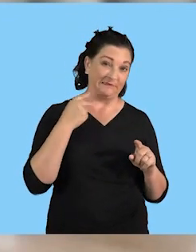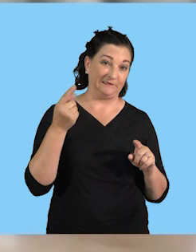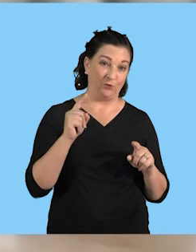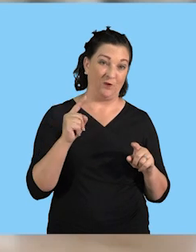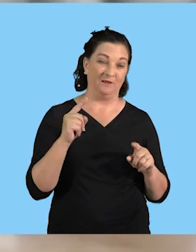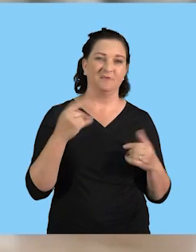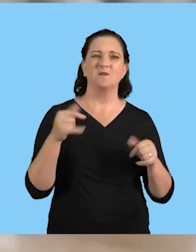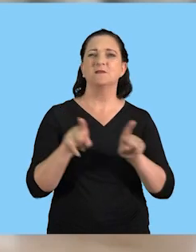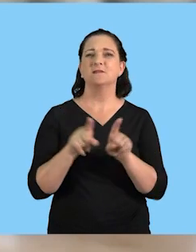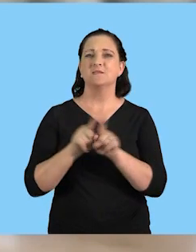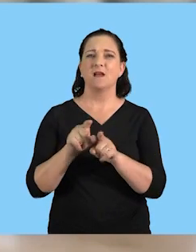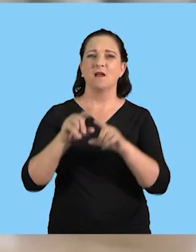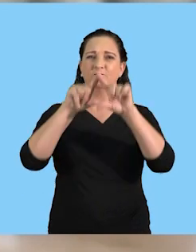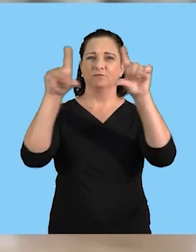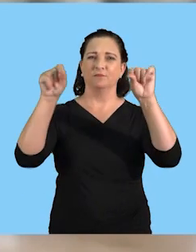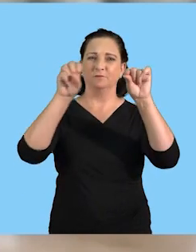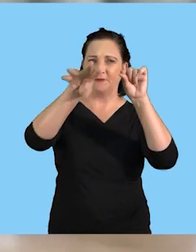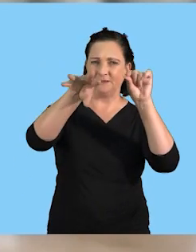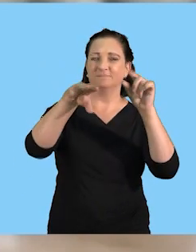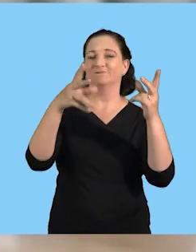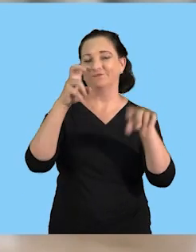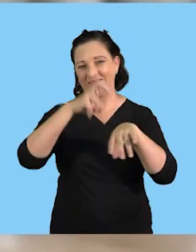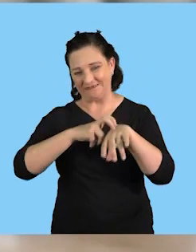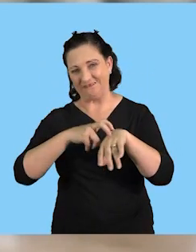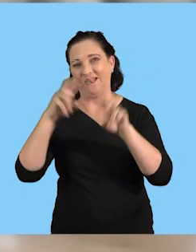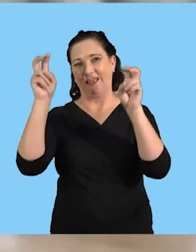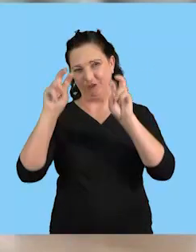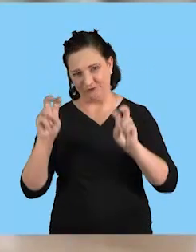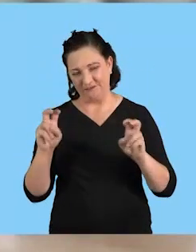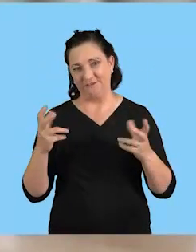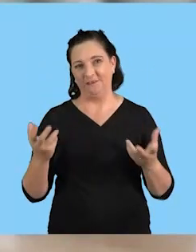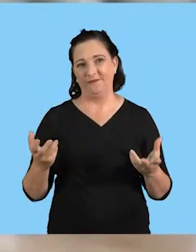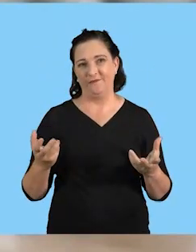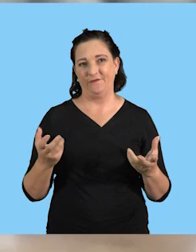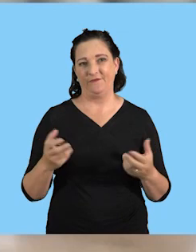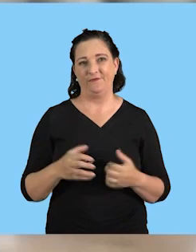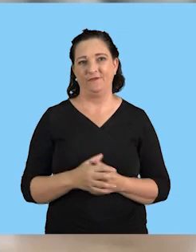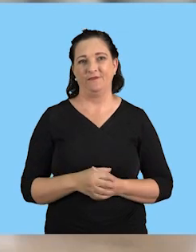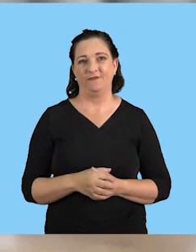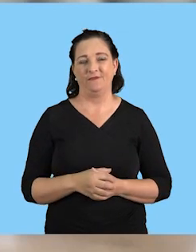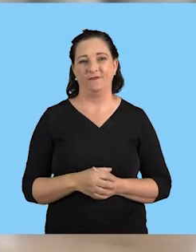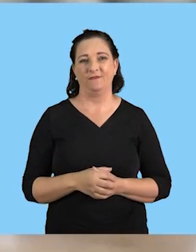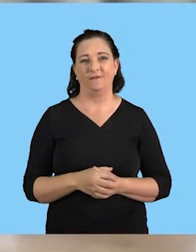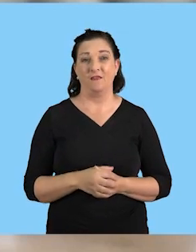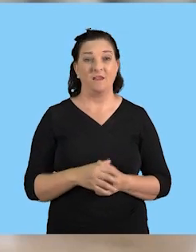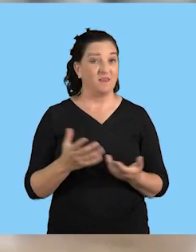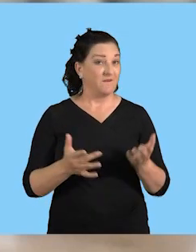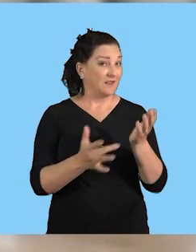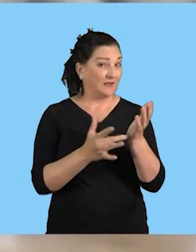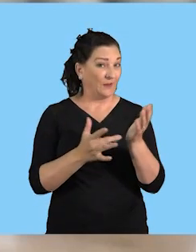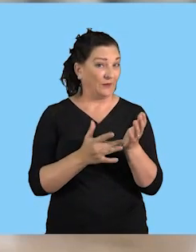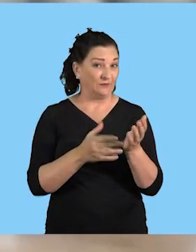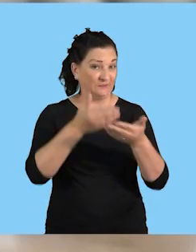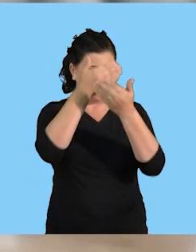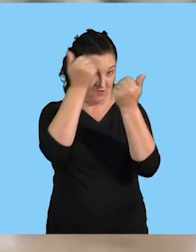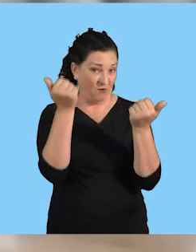data projector we mentioned there, it requires electricity. And also the disadvantage is that if you're not technologically savvy, if